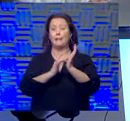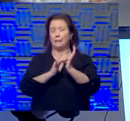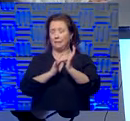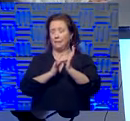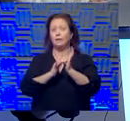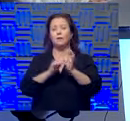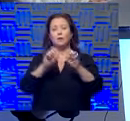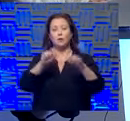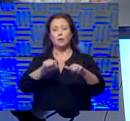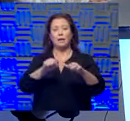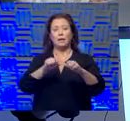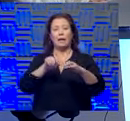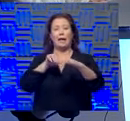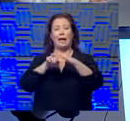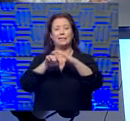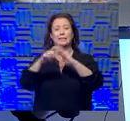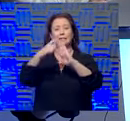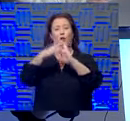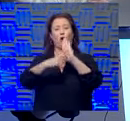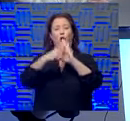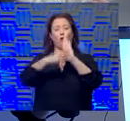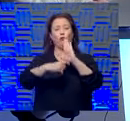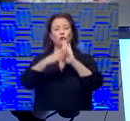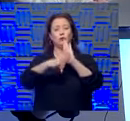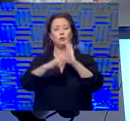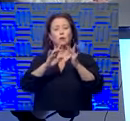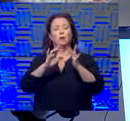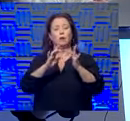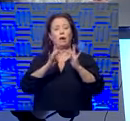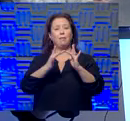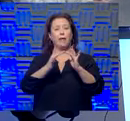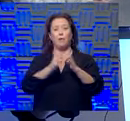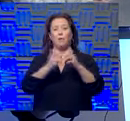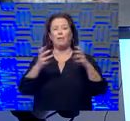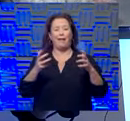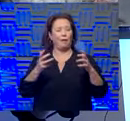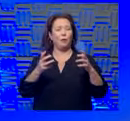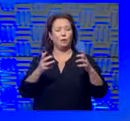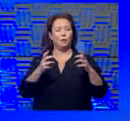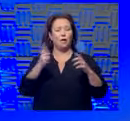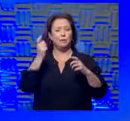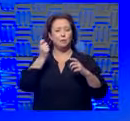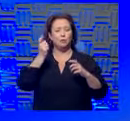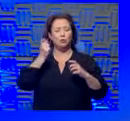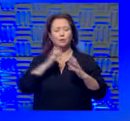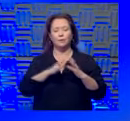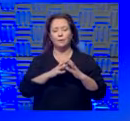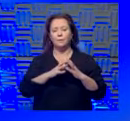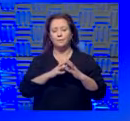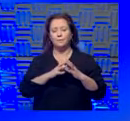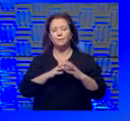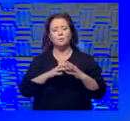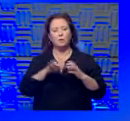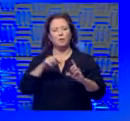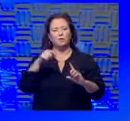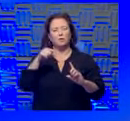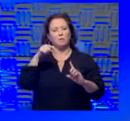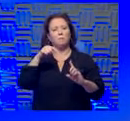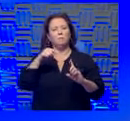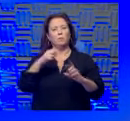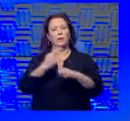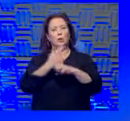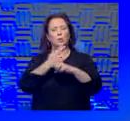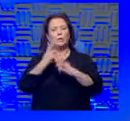can access the coronavirus articles without a subscription right now. Okay. Yeah. So those are probably the main things that we